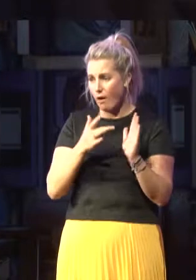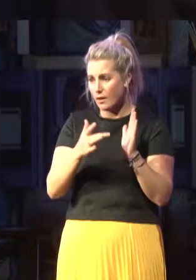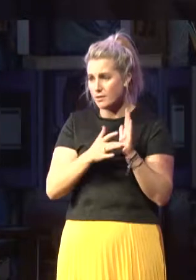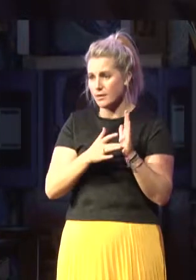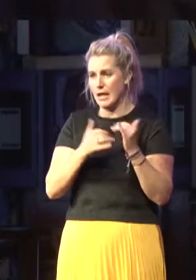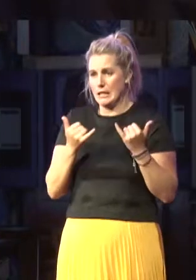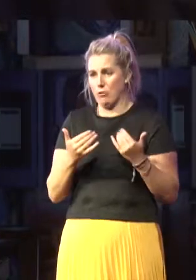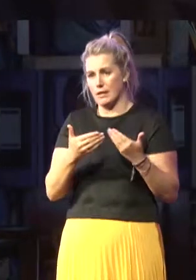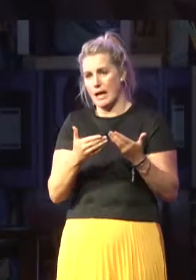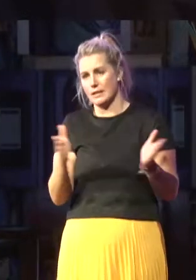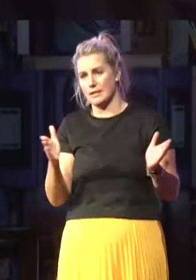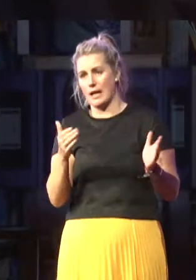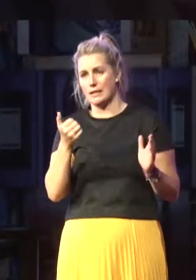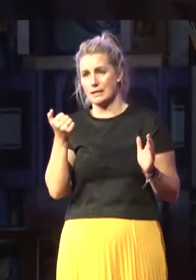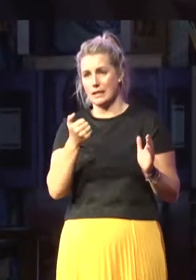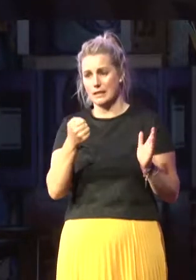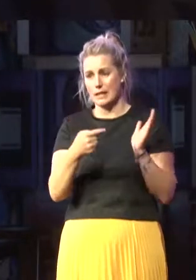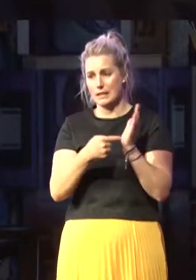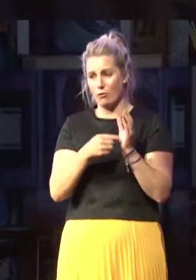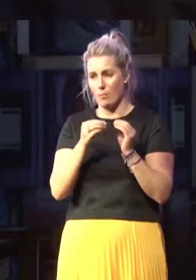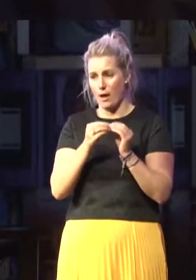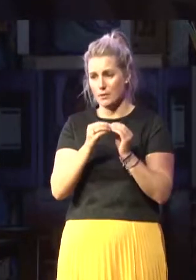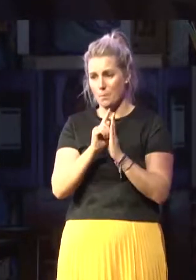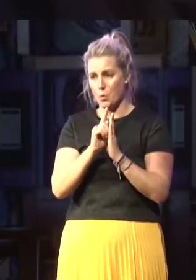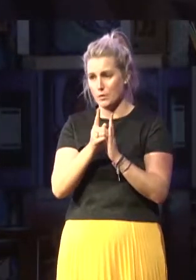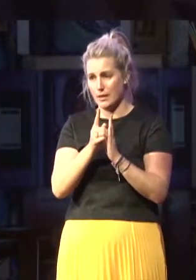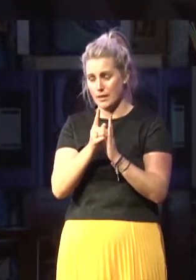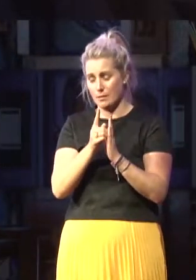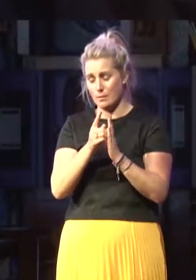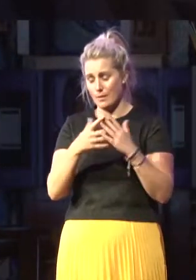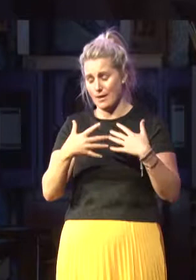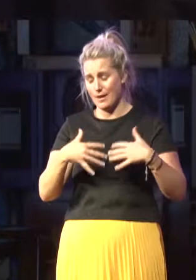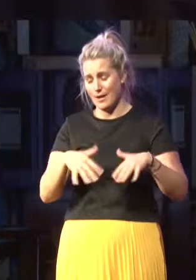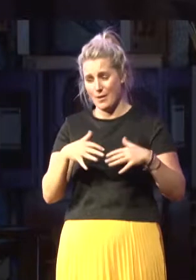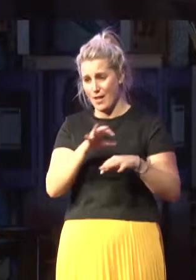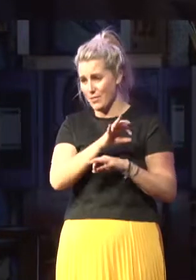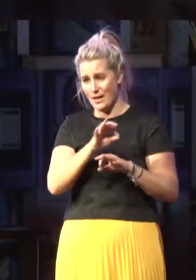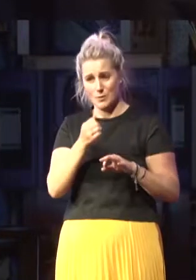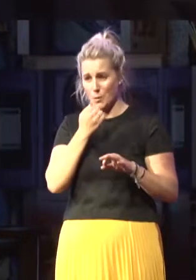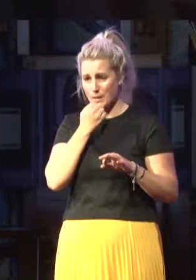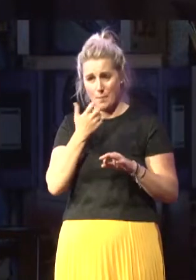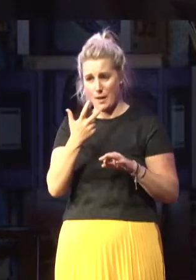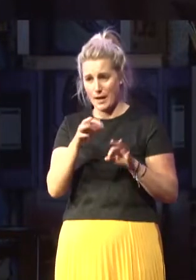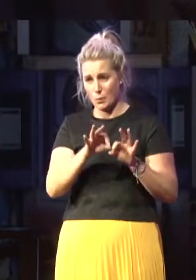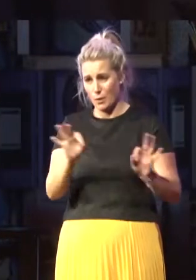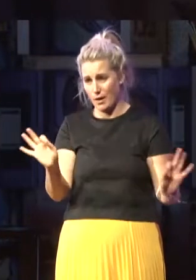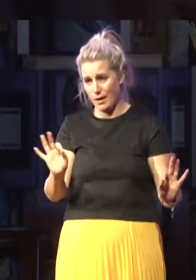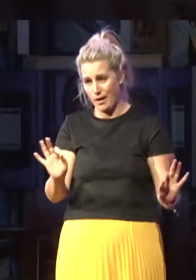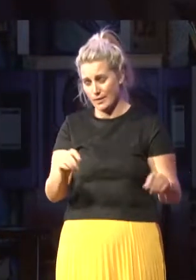currently 16 terabytes per second. That, my friends, is not number 8 wire.